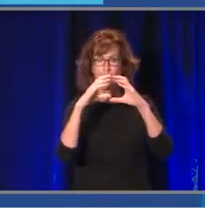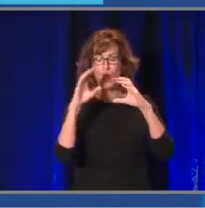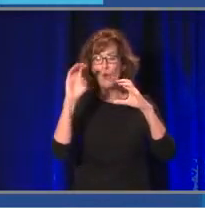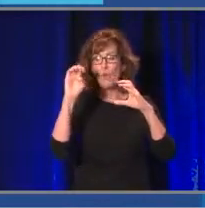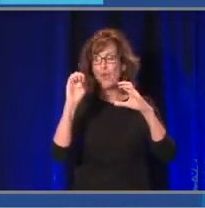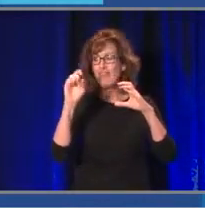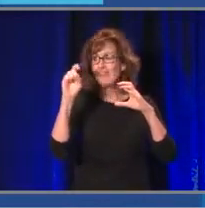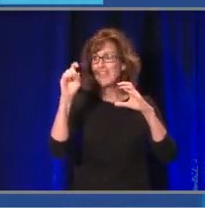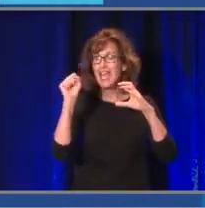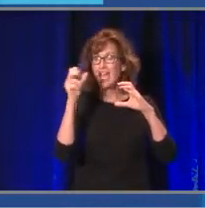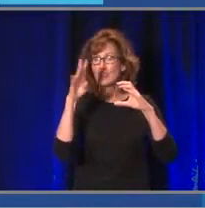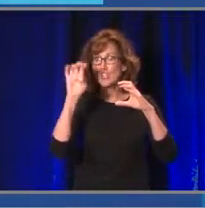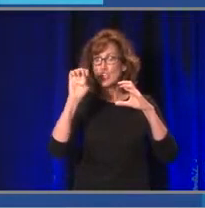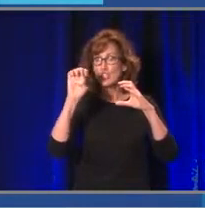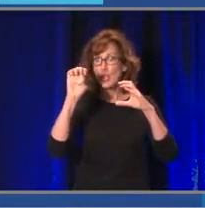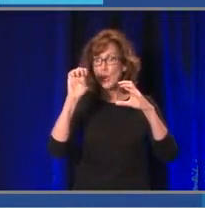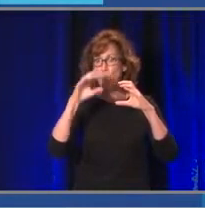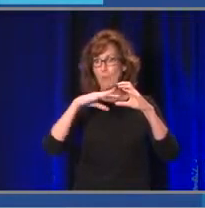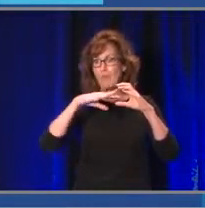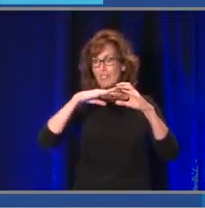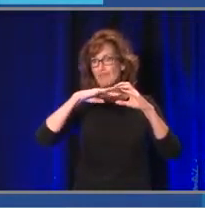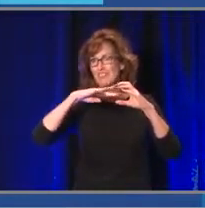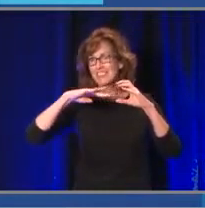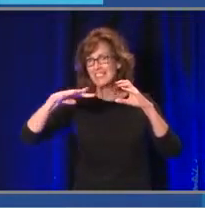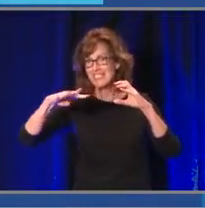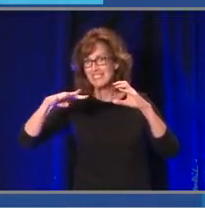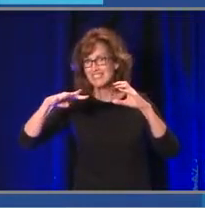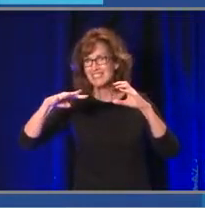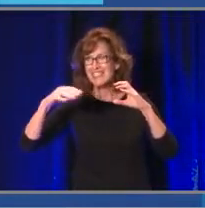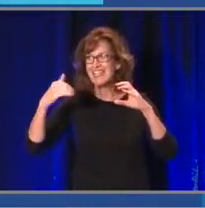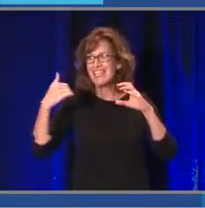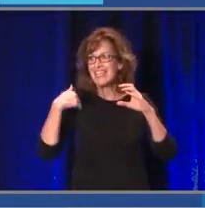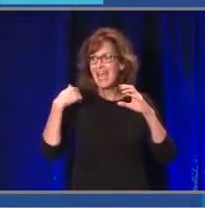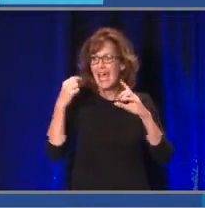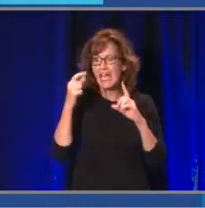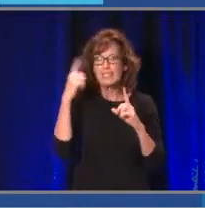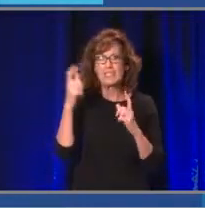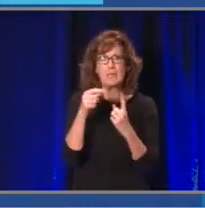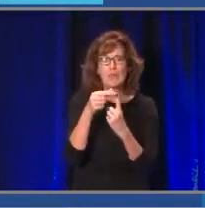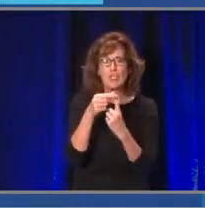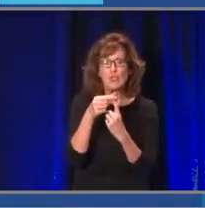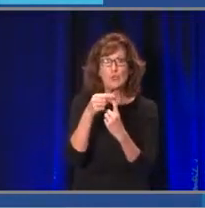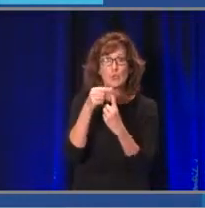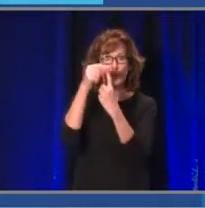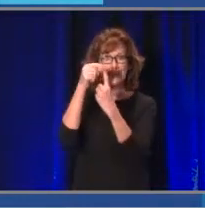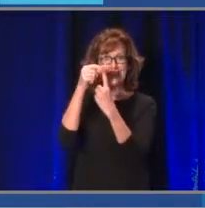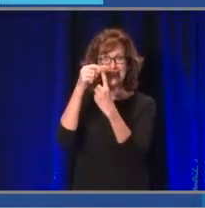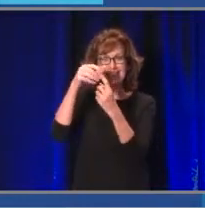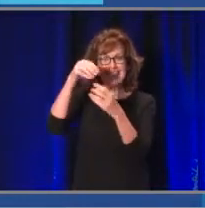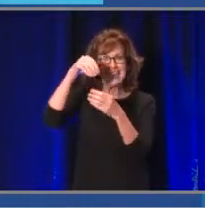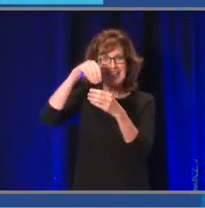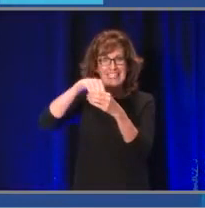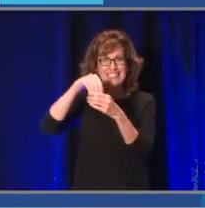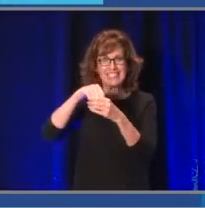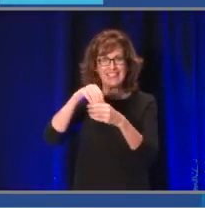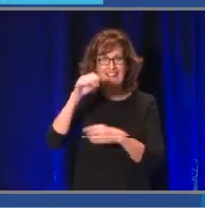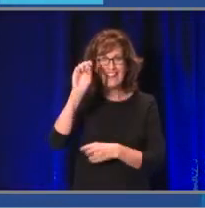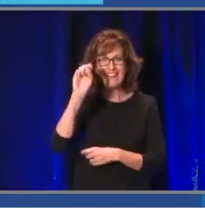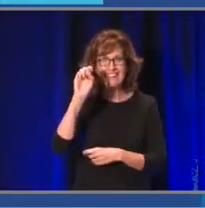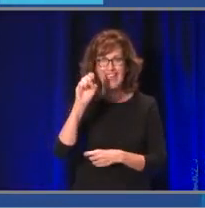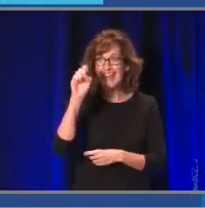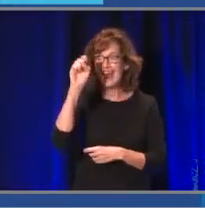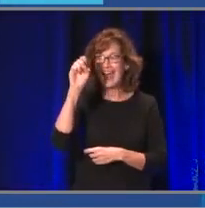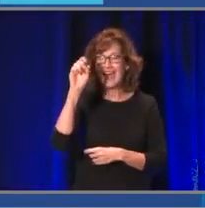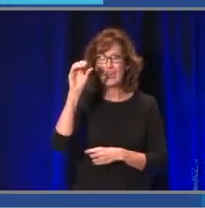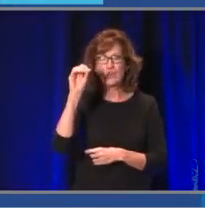cancer cell, has a signature in it. Within that exosome, it